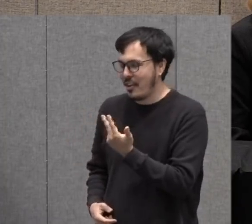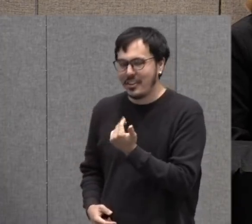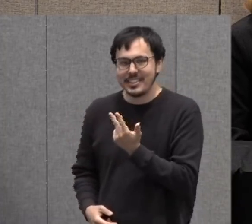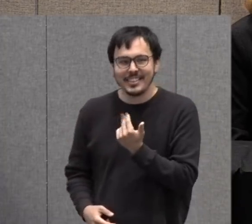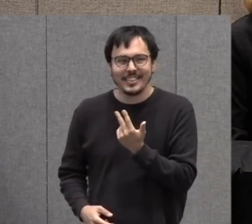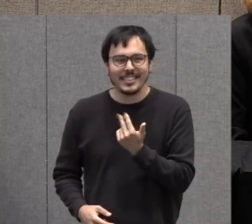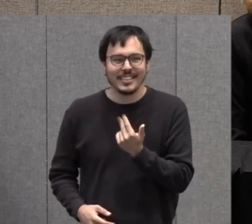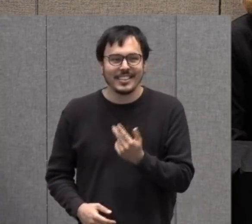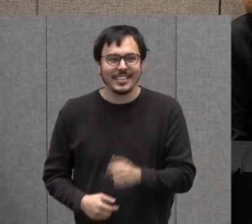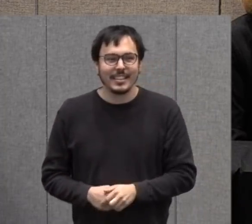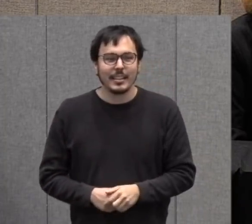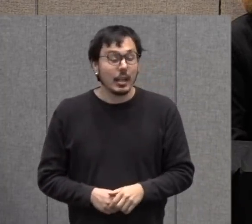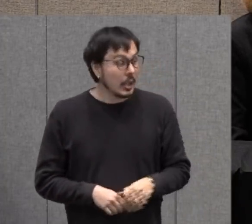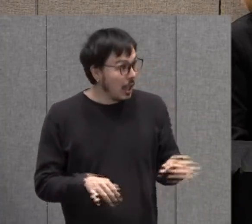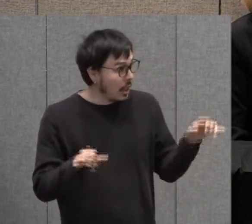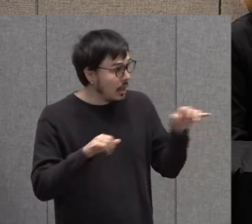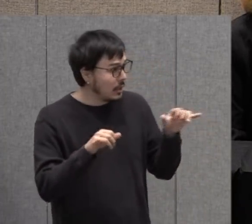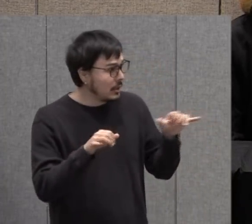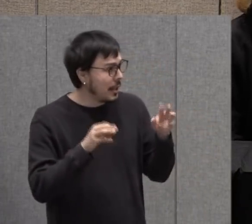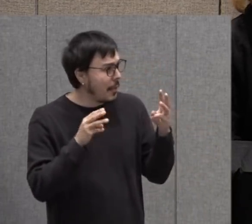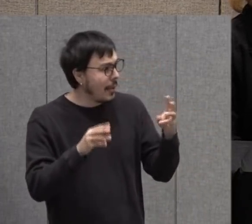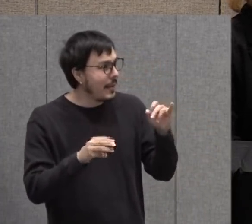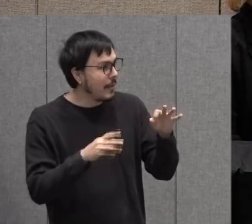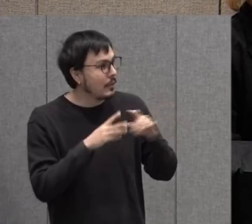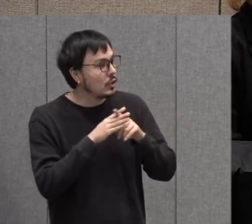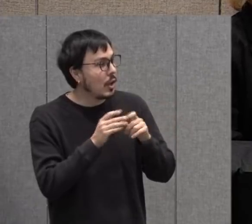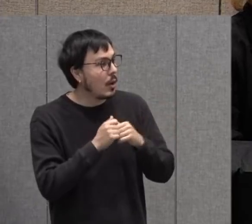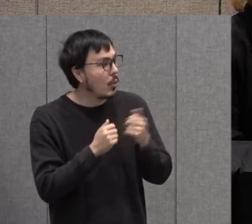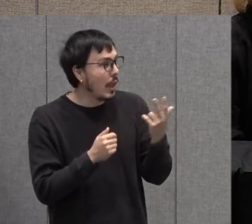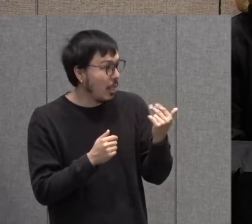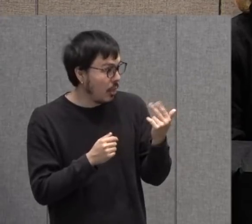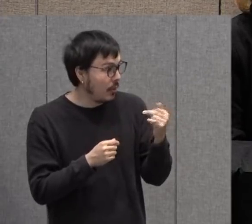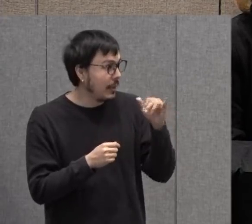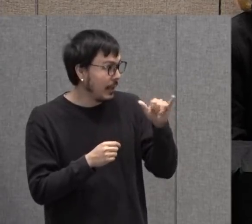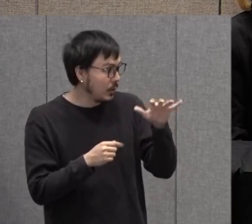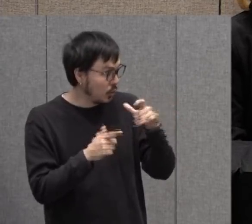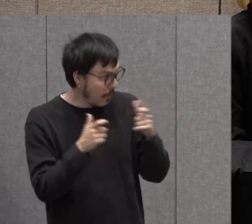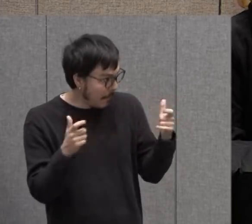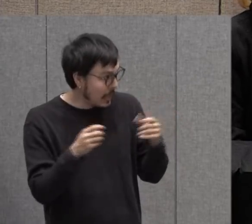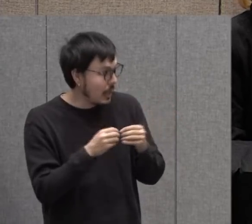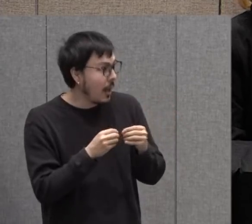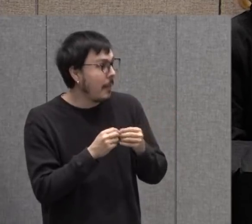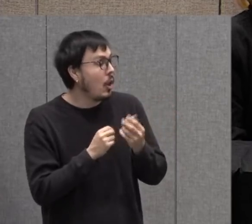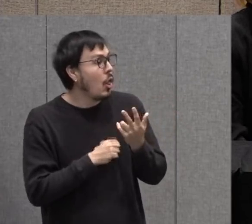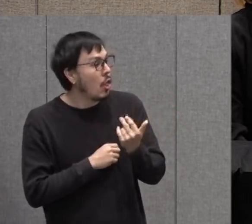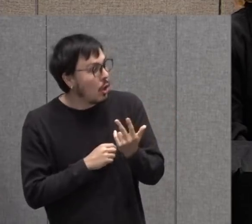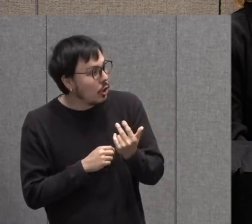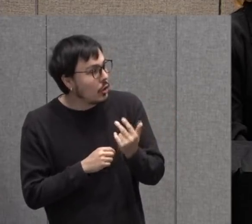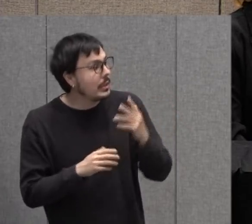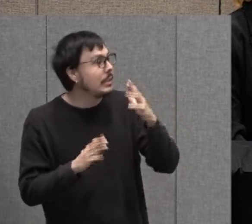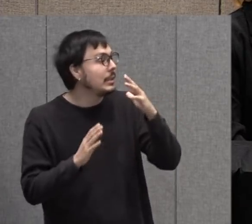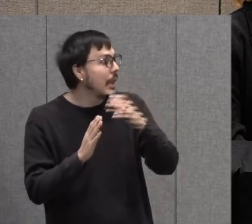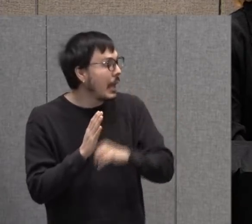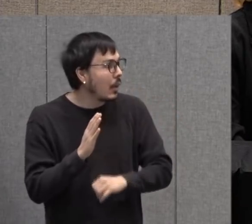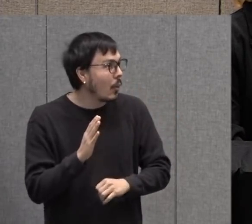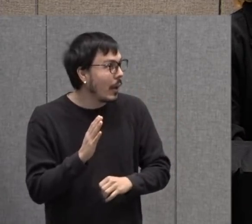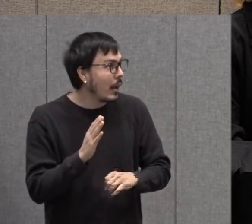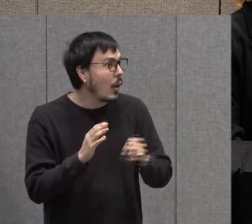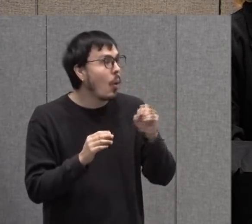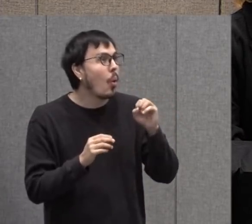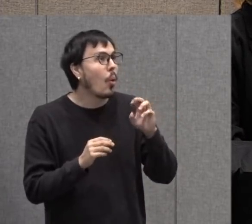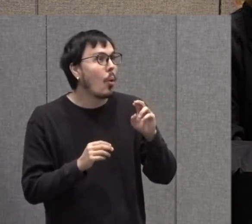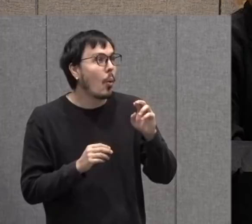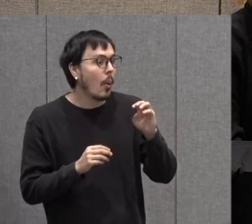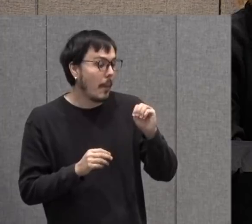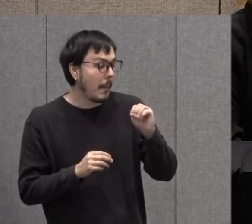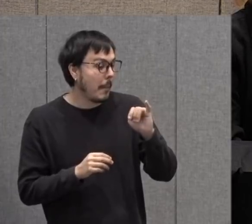13. And the same way, if you start with 13 as your big number, 13 take away or